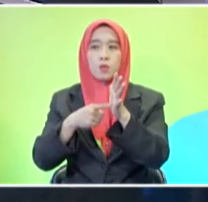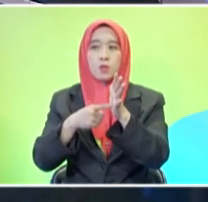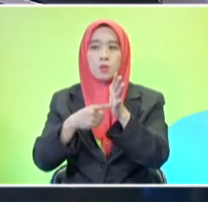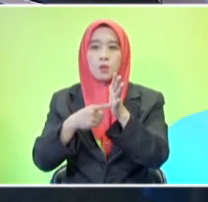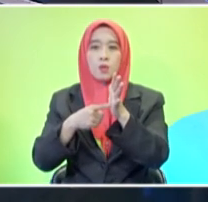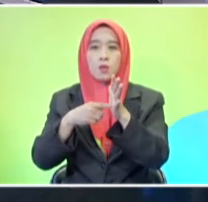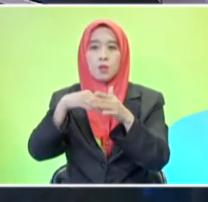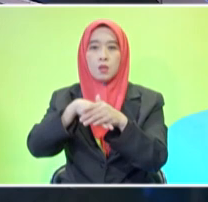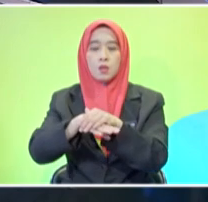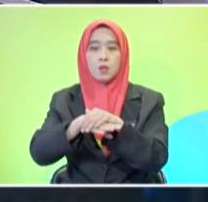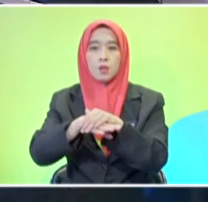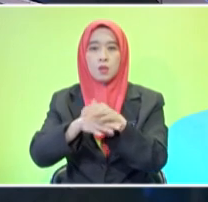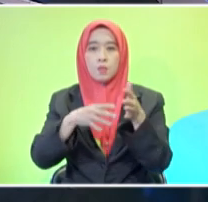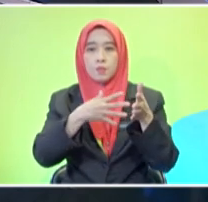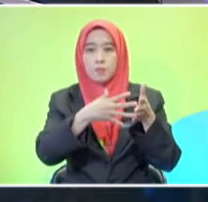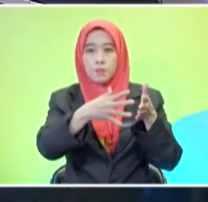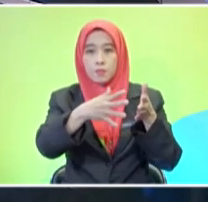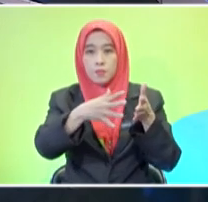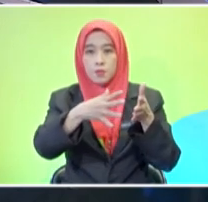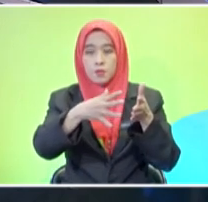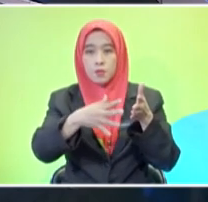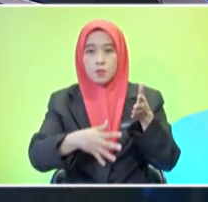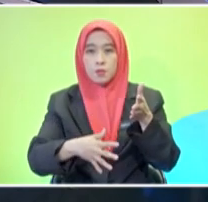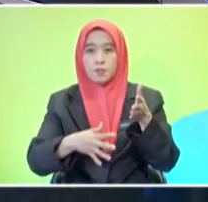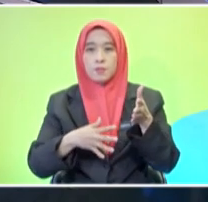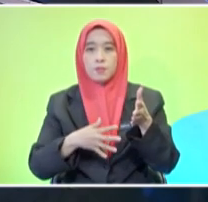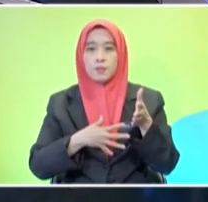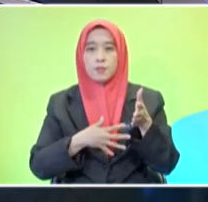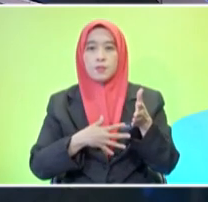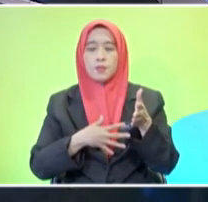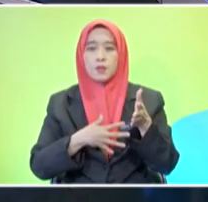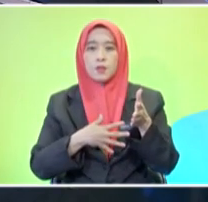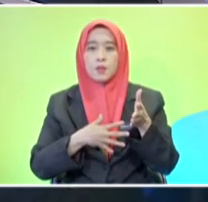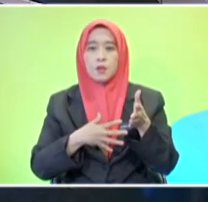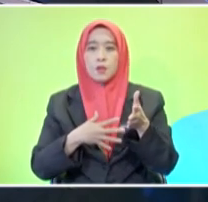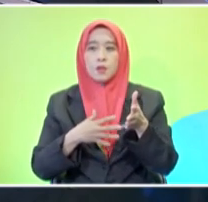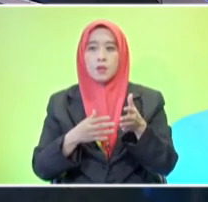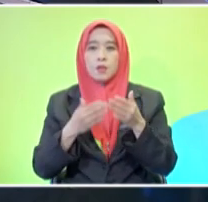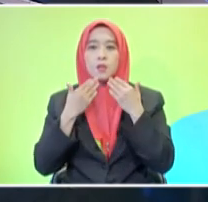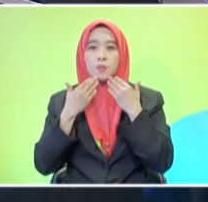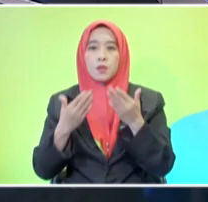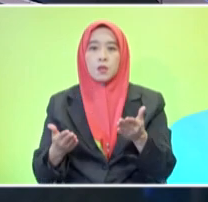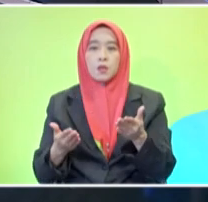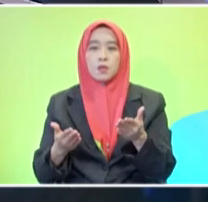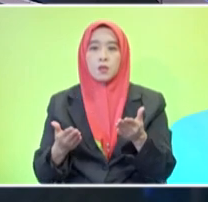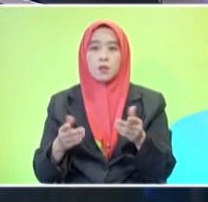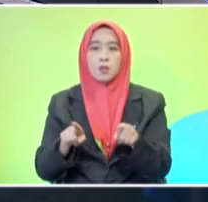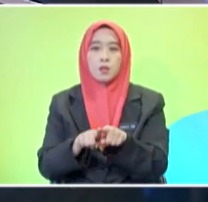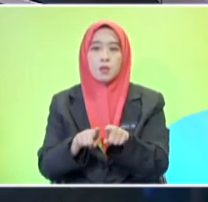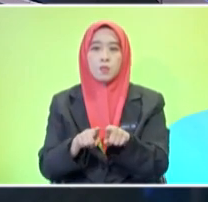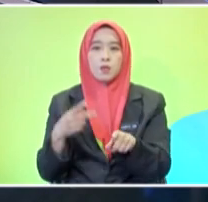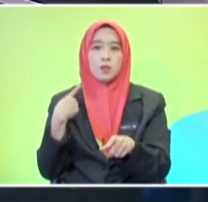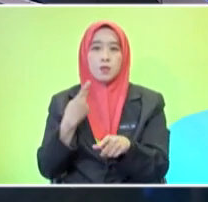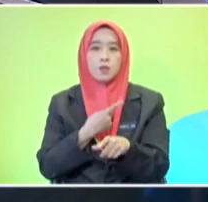screen right now, right, pupils? Okay, Mr. Q, I think we've reached the end of our lesson today. Thank you for being with us here in our